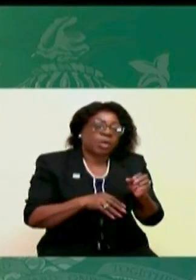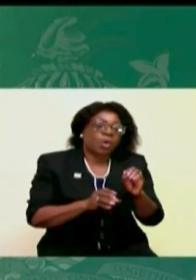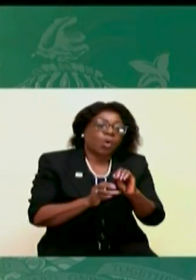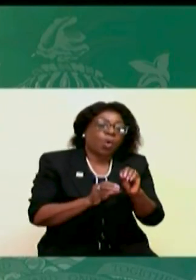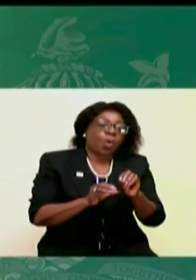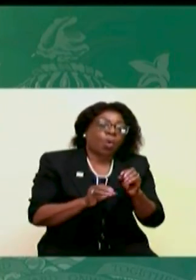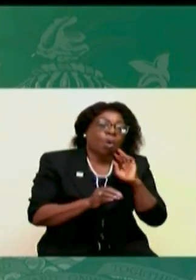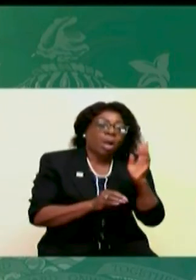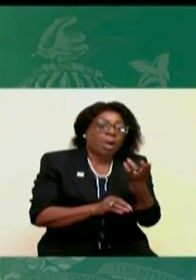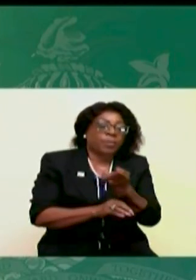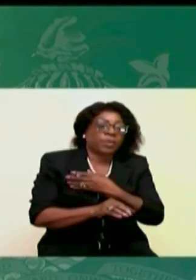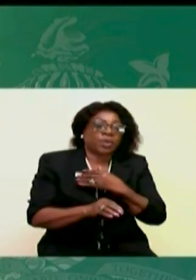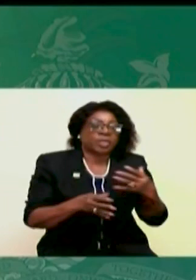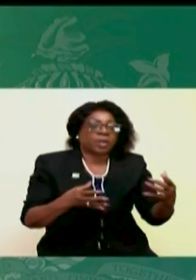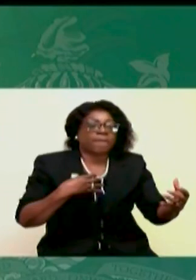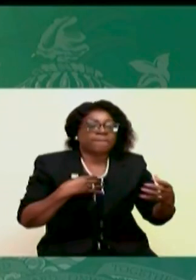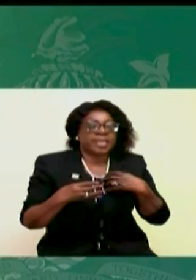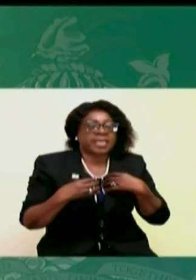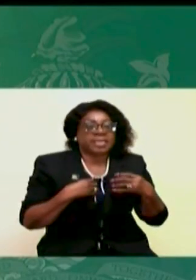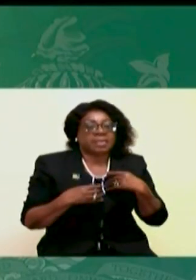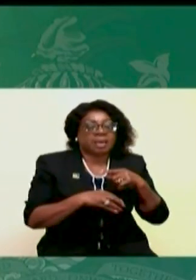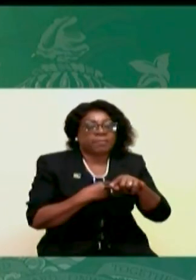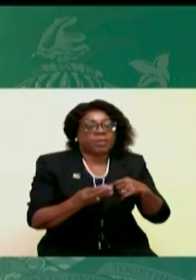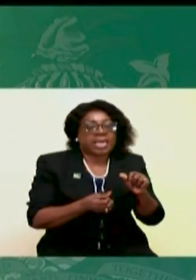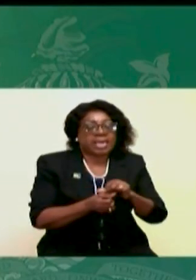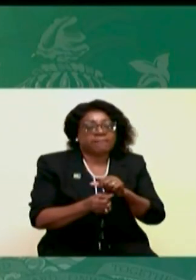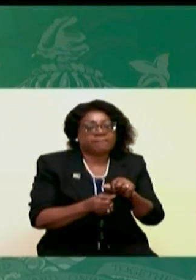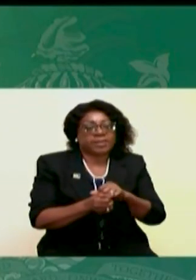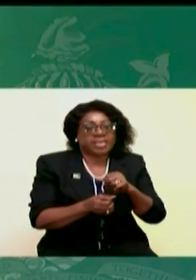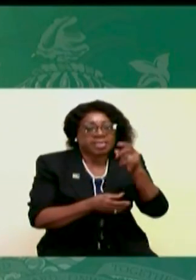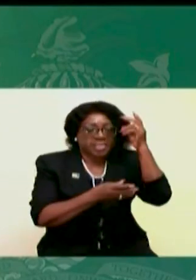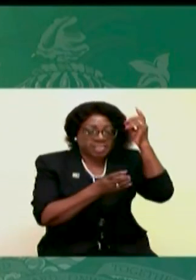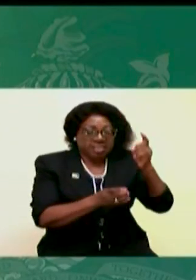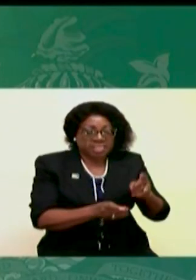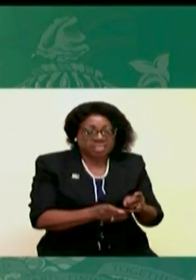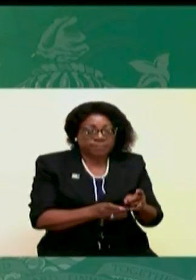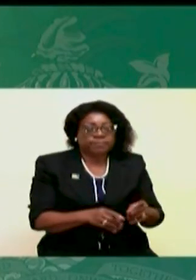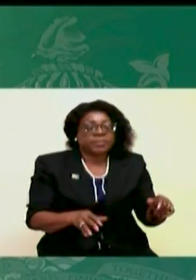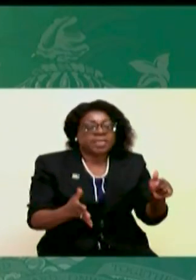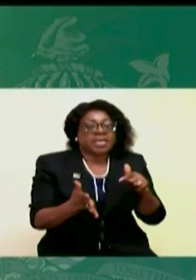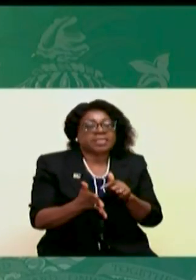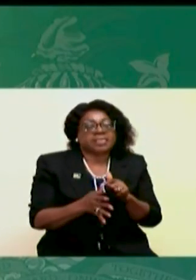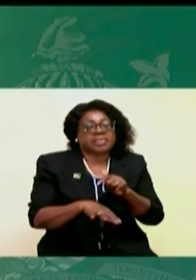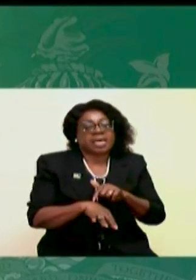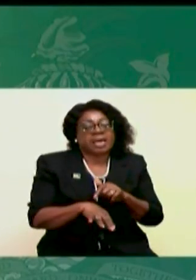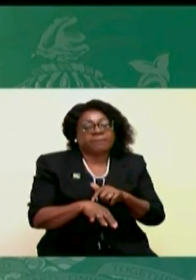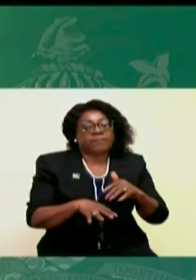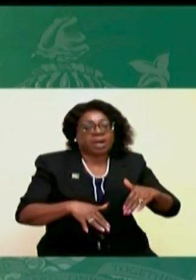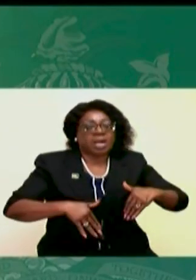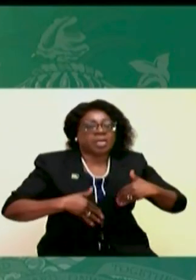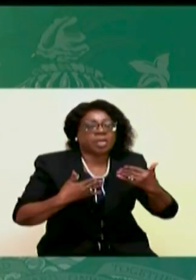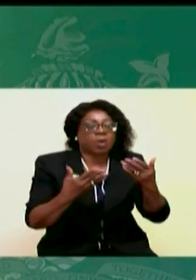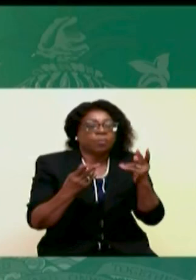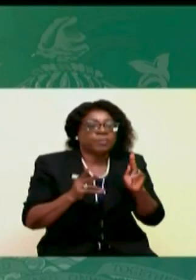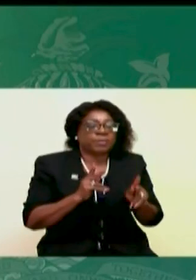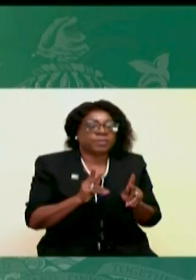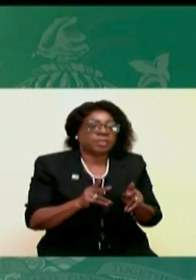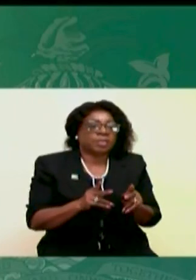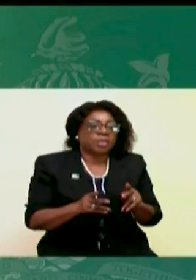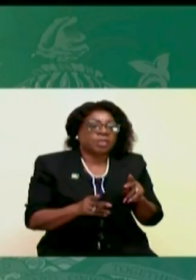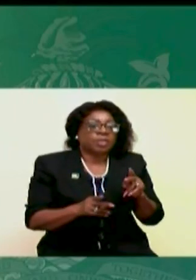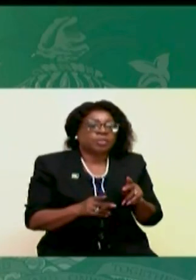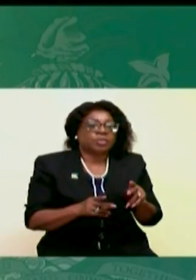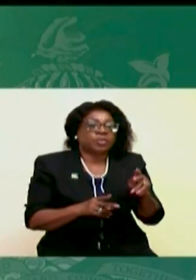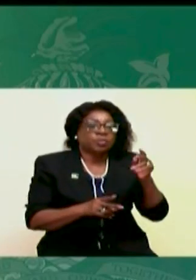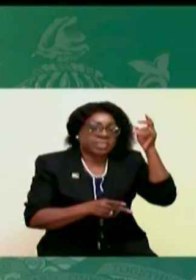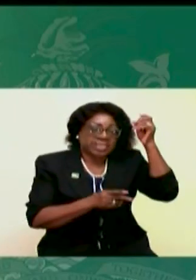about every decision and plan made? It is time for our young people to decide if they will join the ranks of those